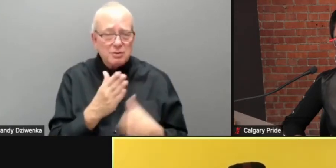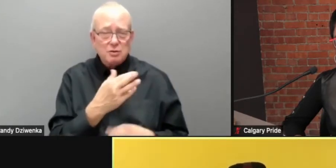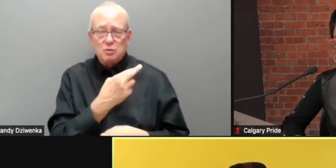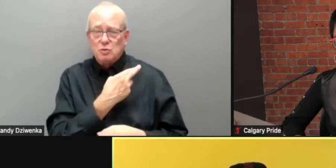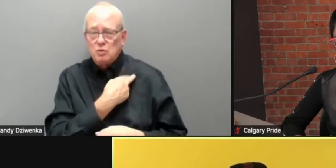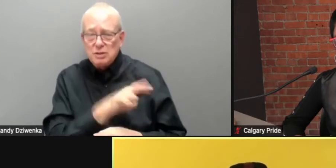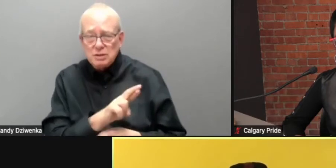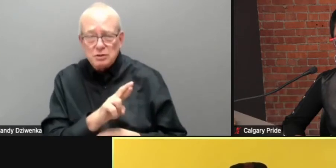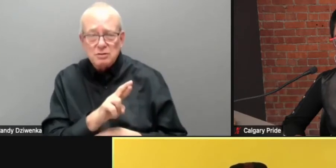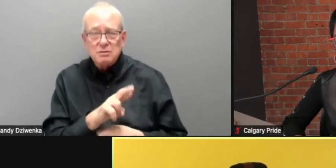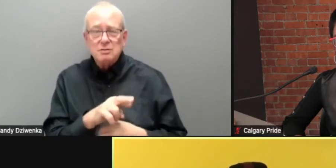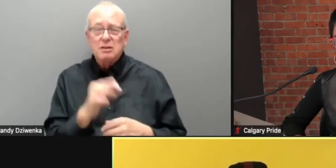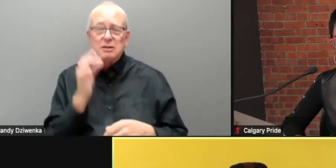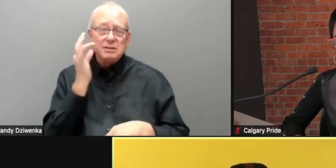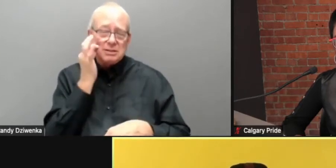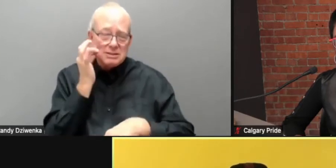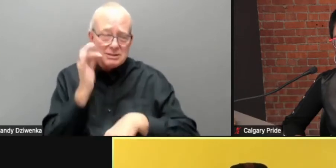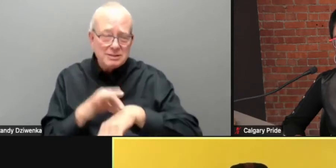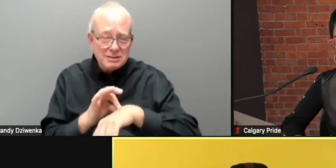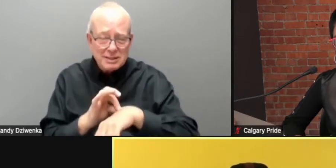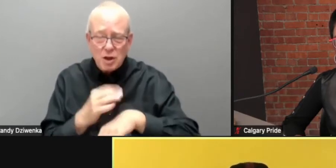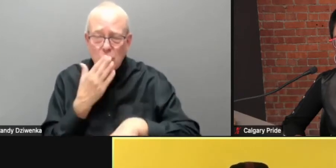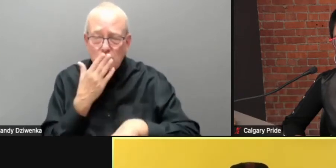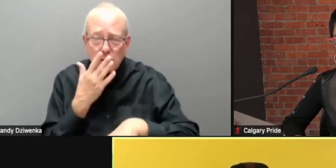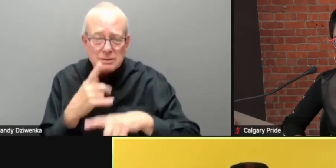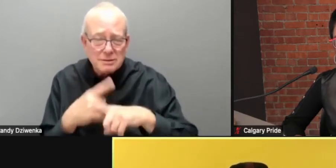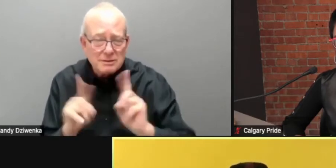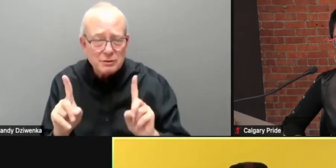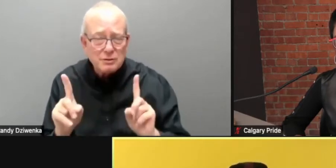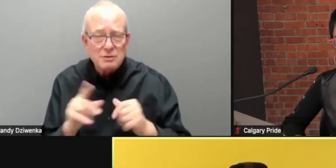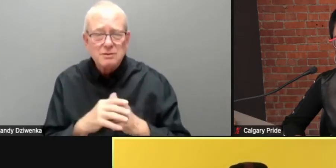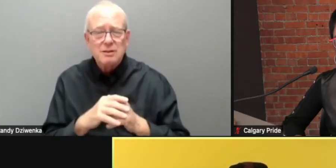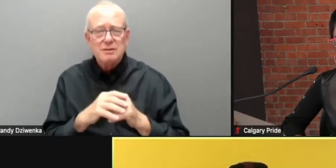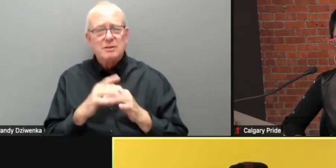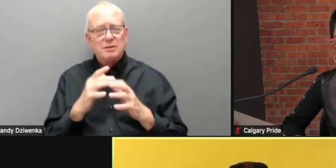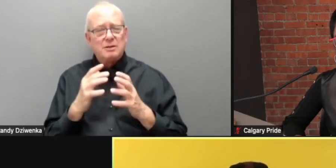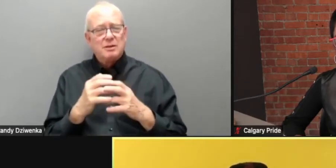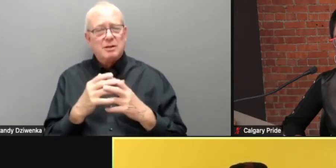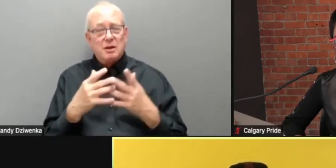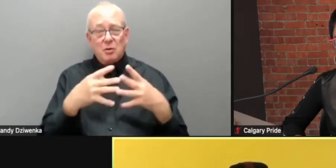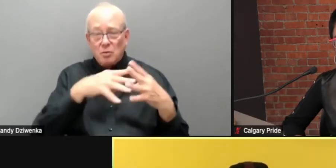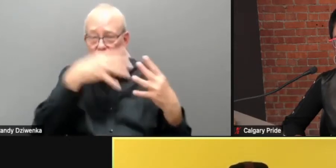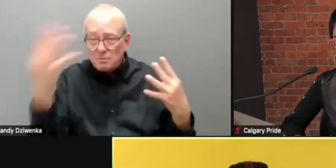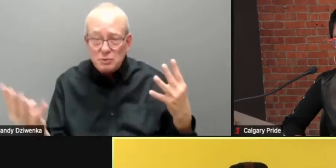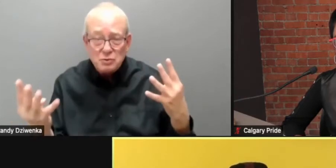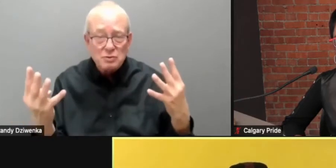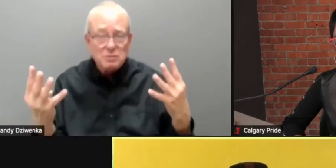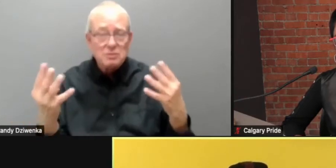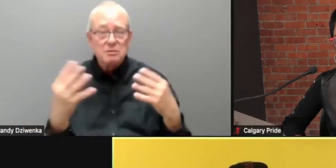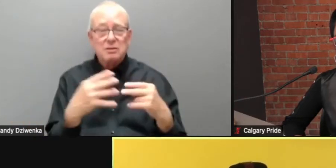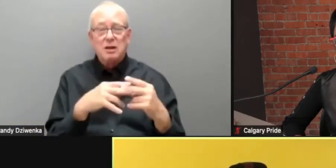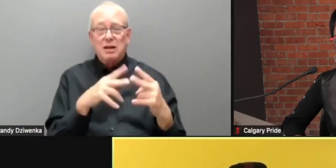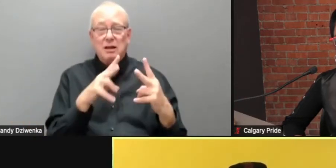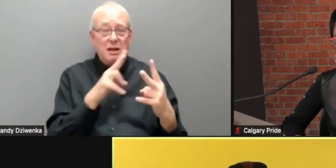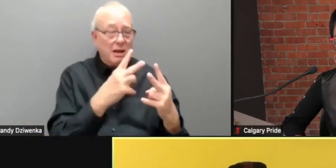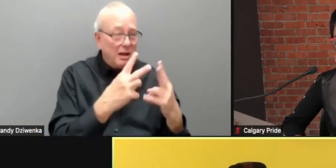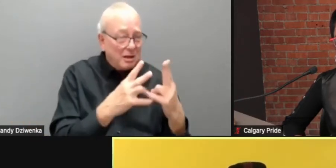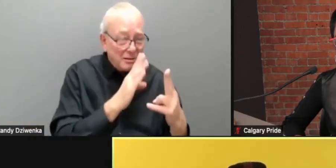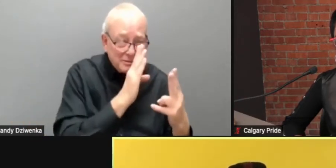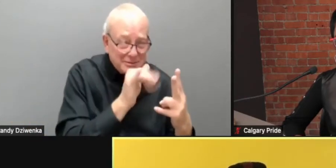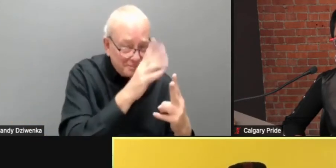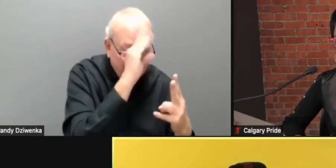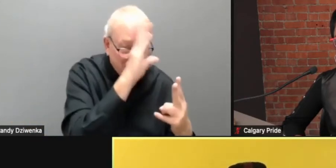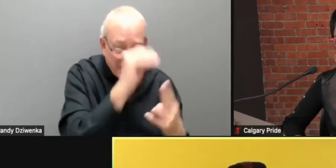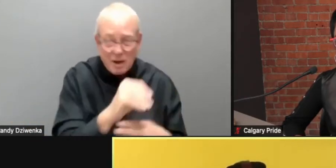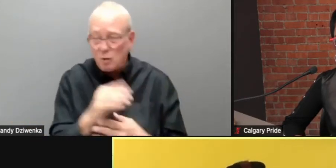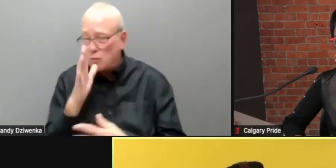able to amend this law and give us the rights, our rights which were guaranteed to us